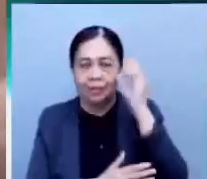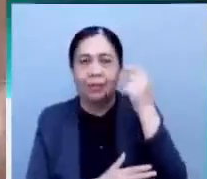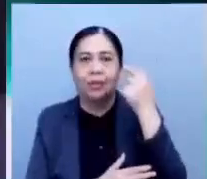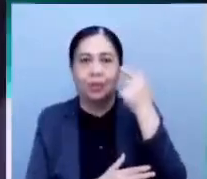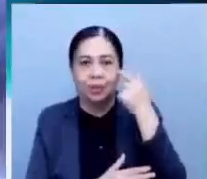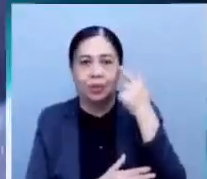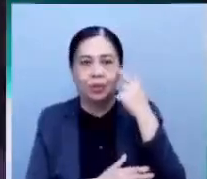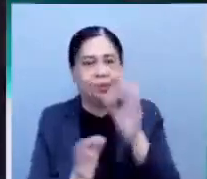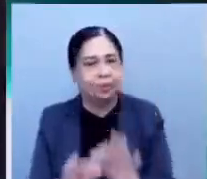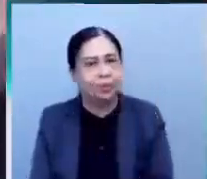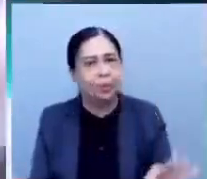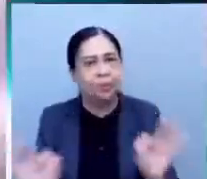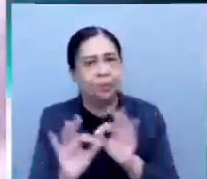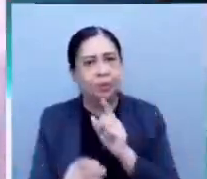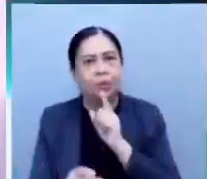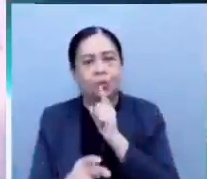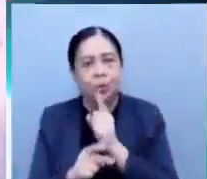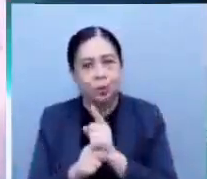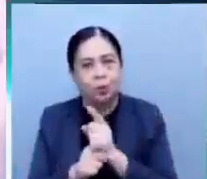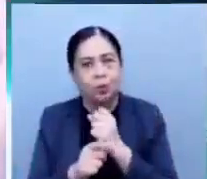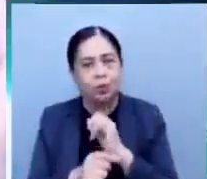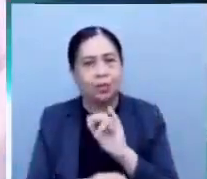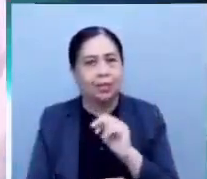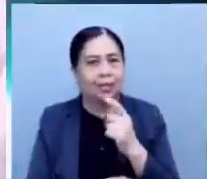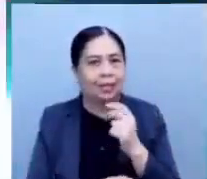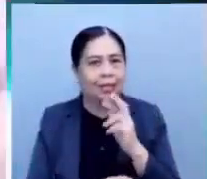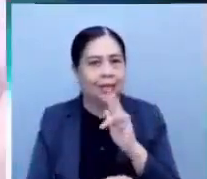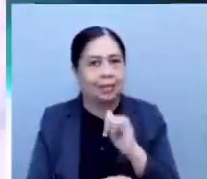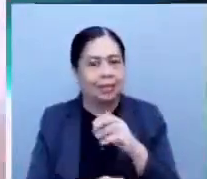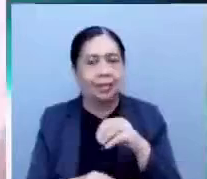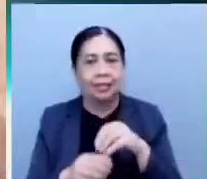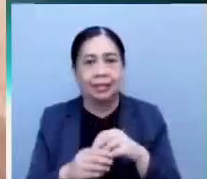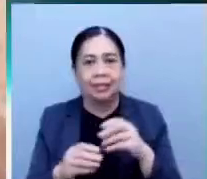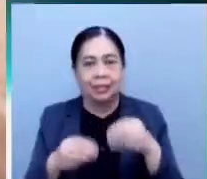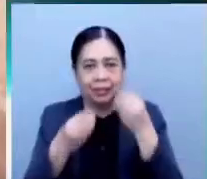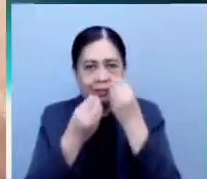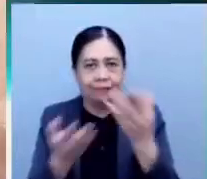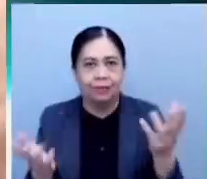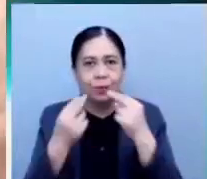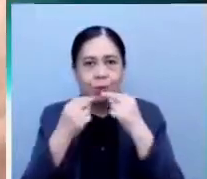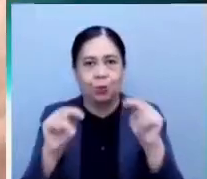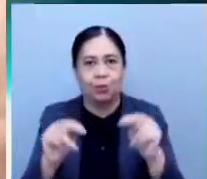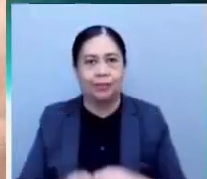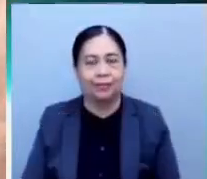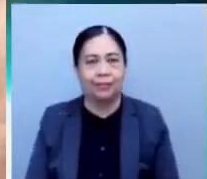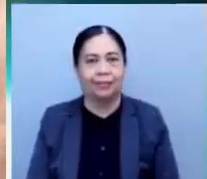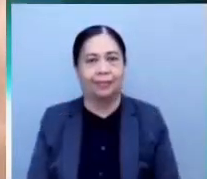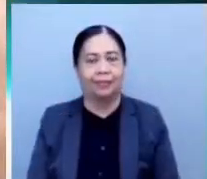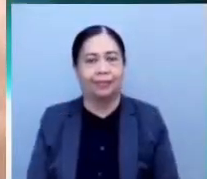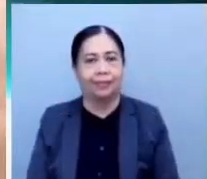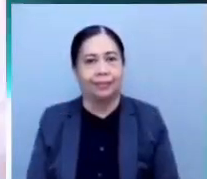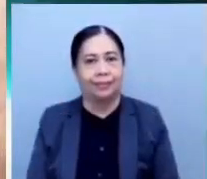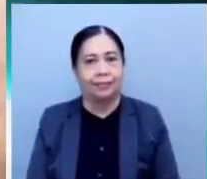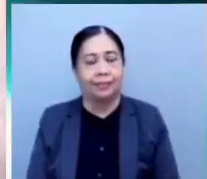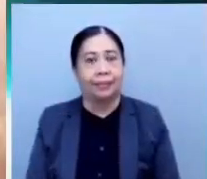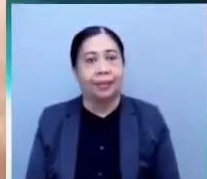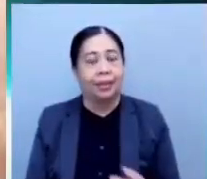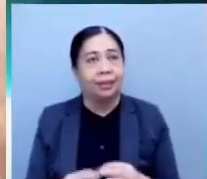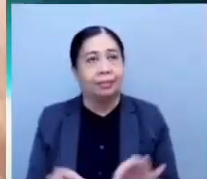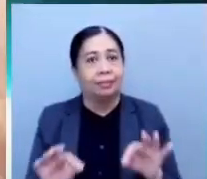ng katotohanan at integridad sa pagbabalita. I attach special